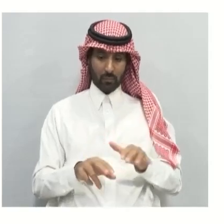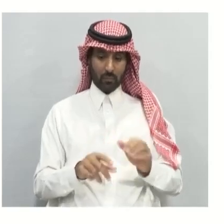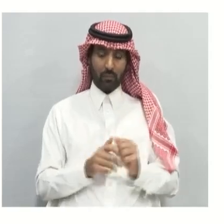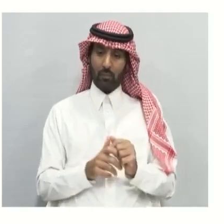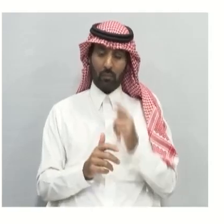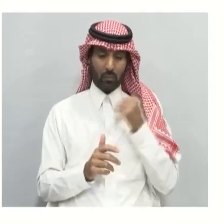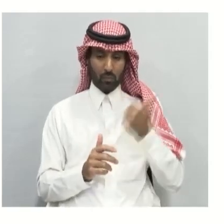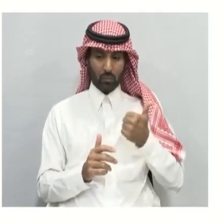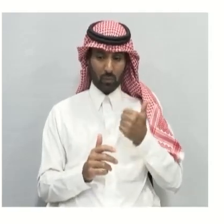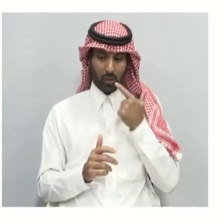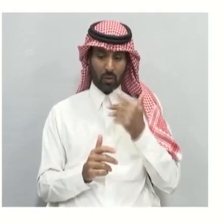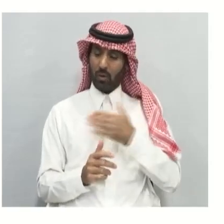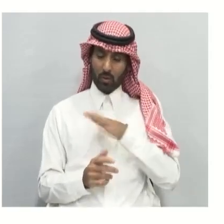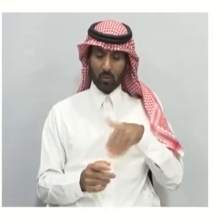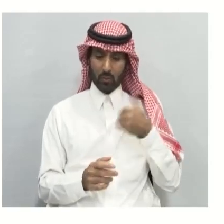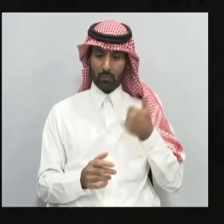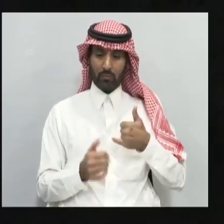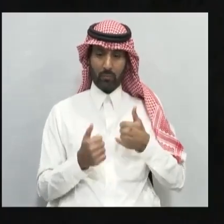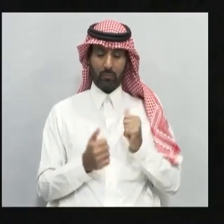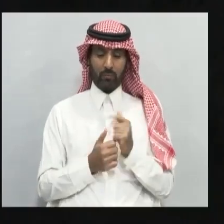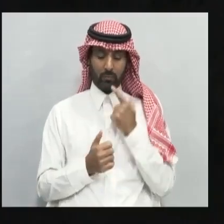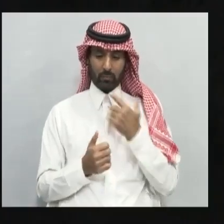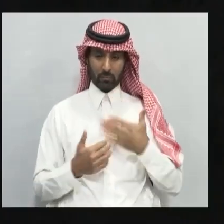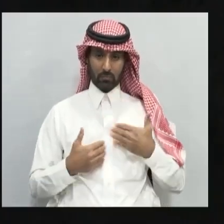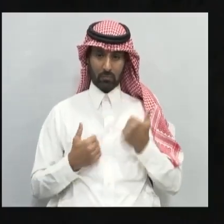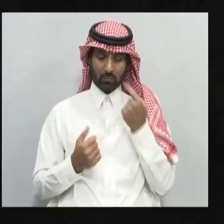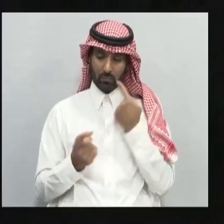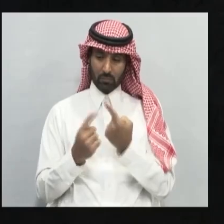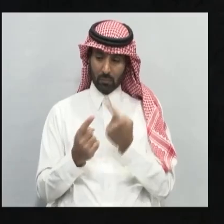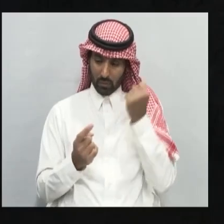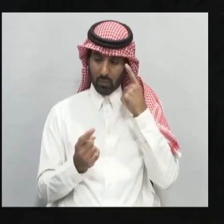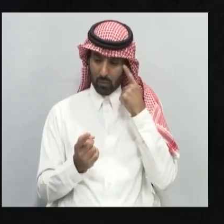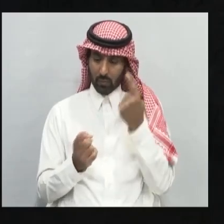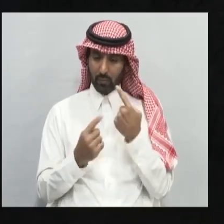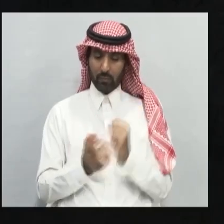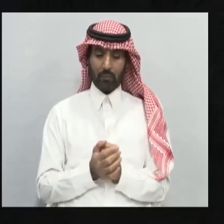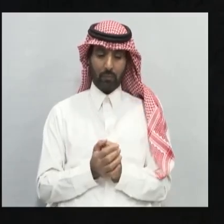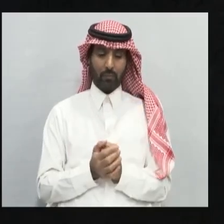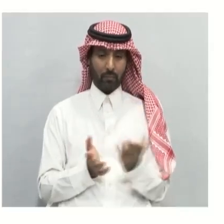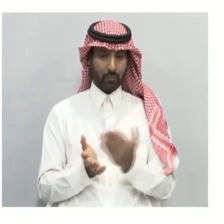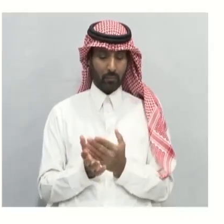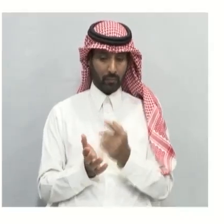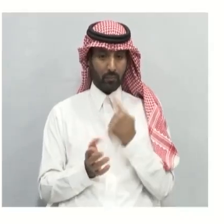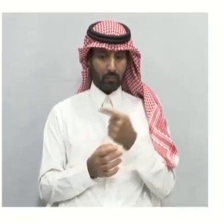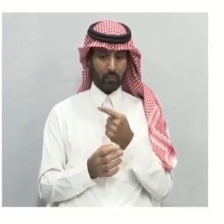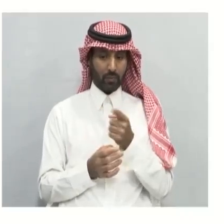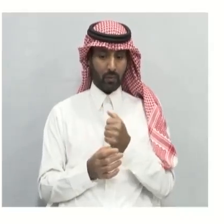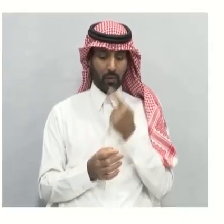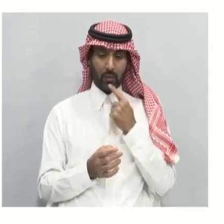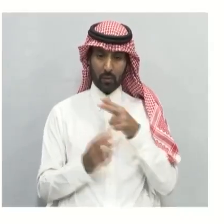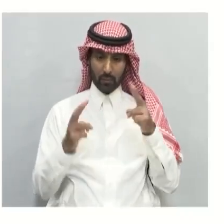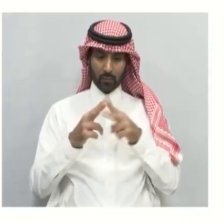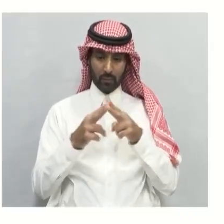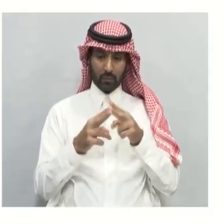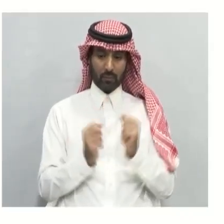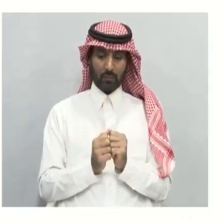is very important for all of us. It makes me connected with the world. Also, you can tell about